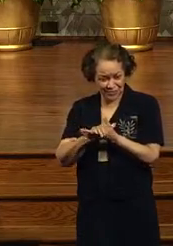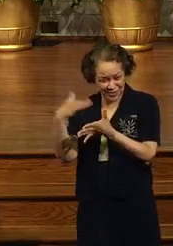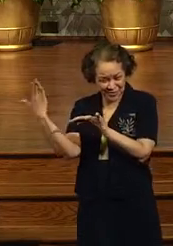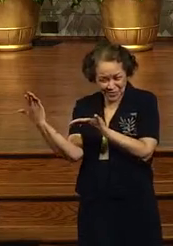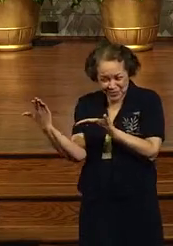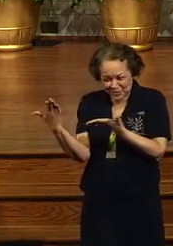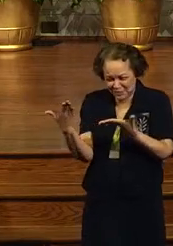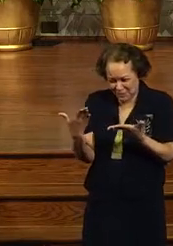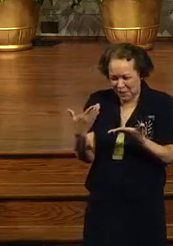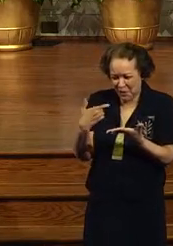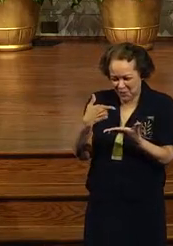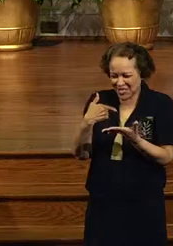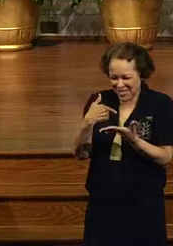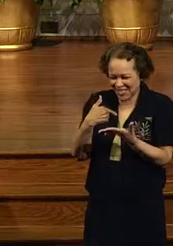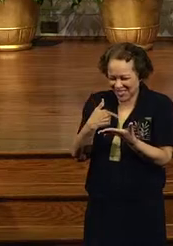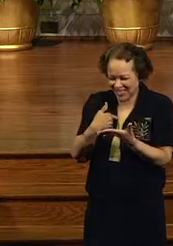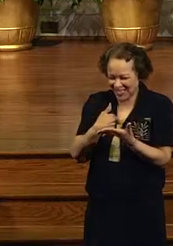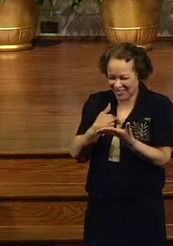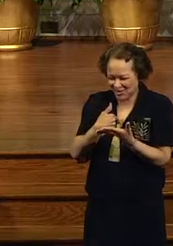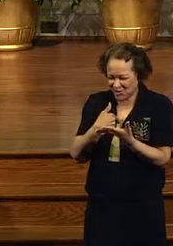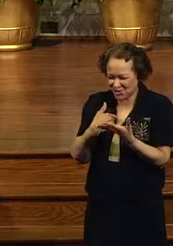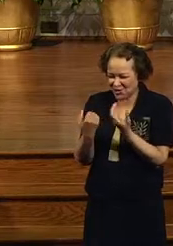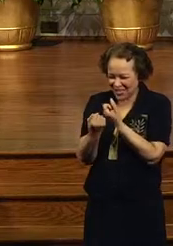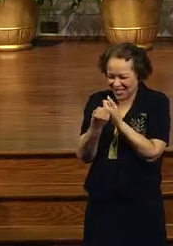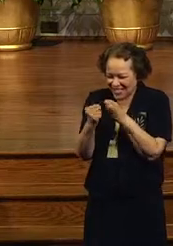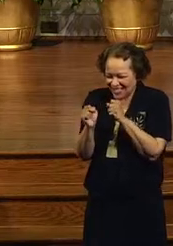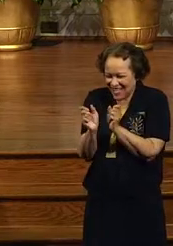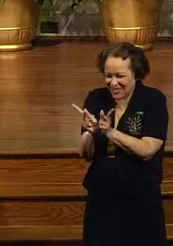praise God, His mighty name.